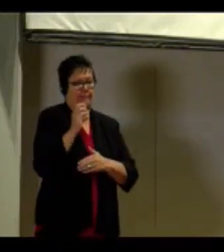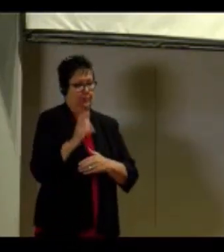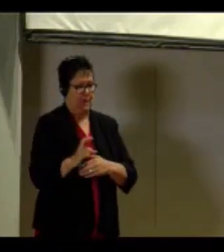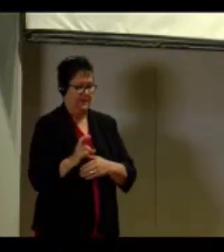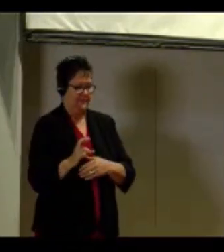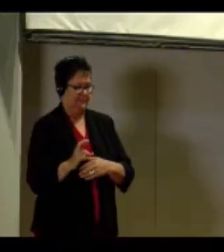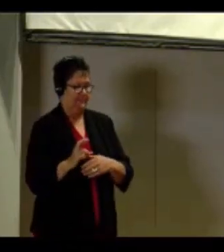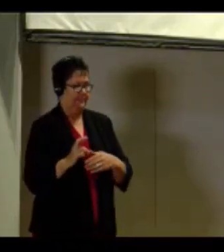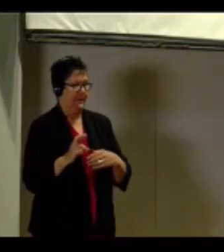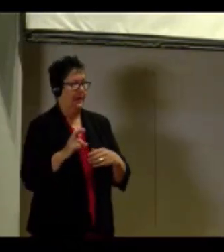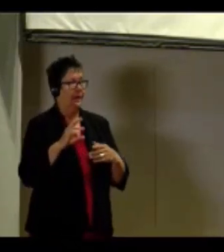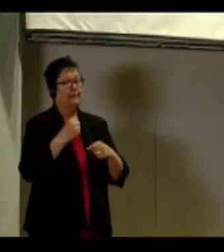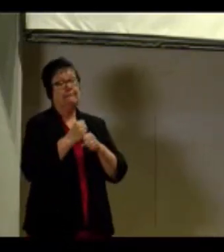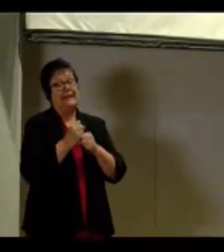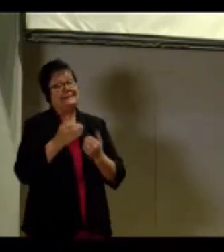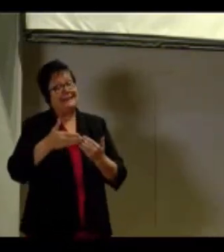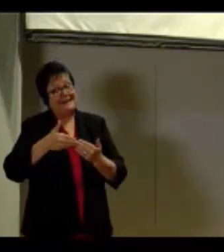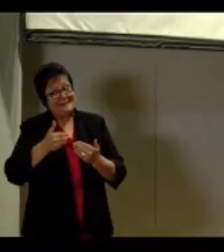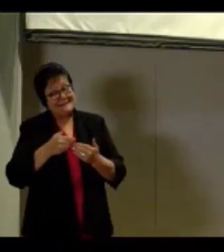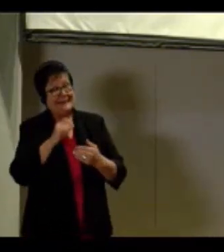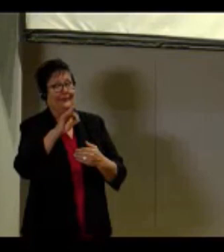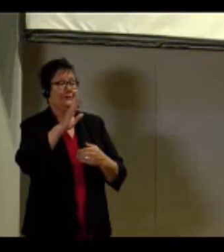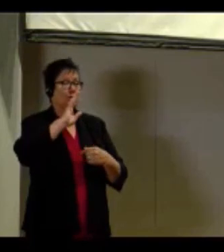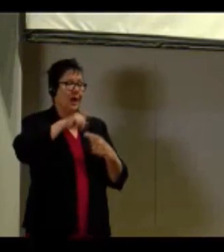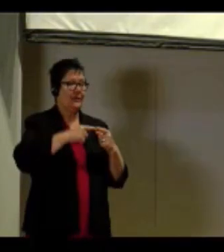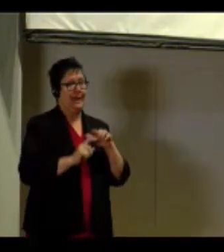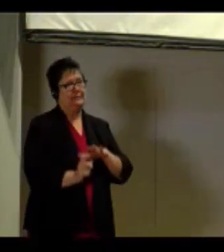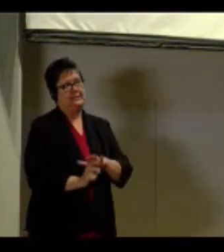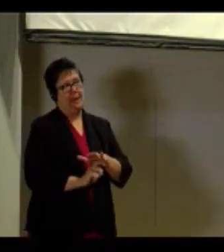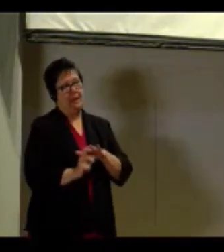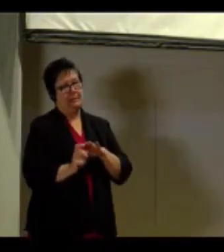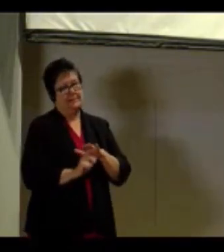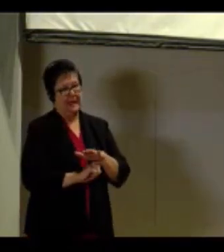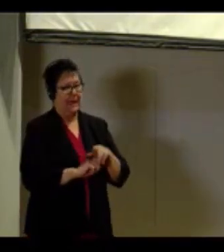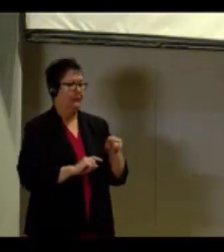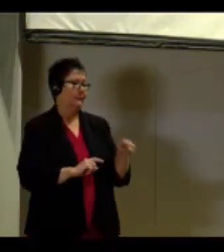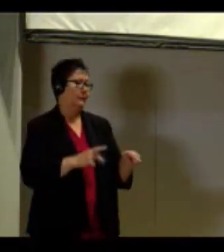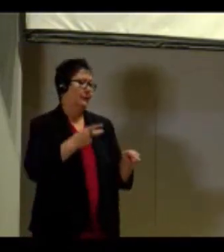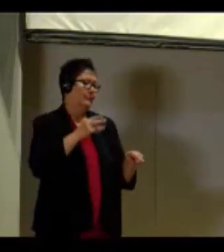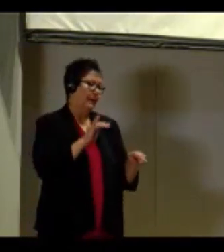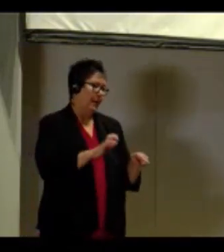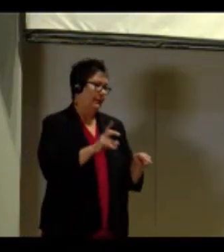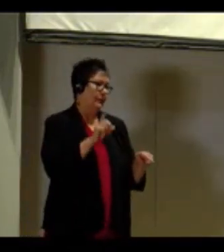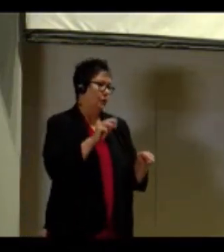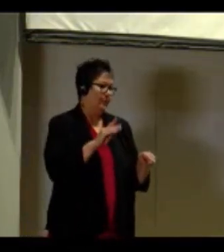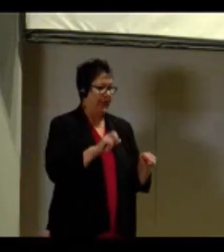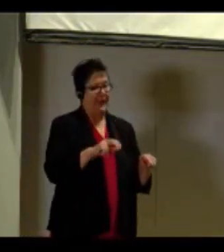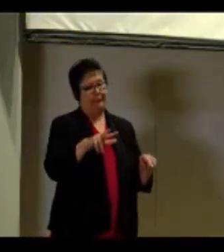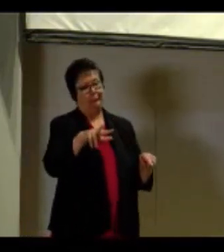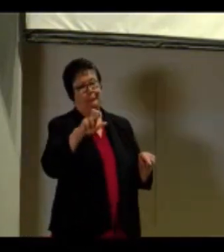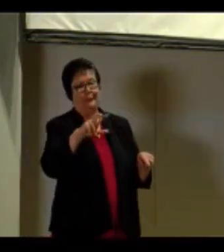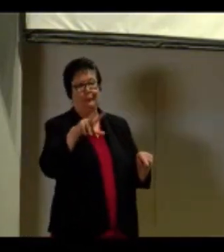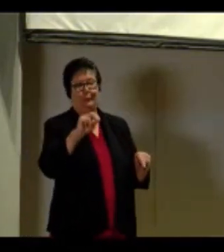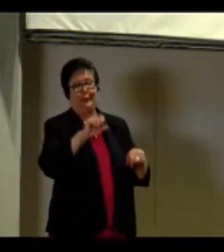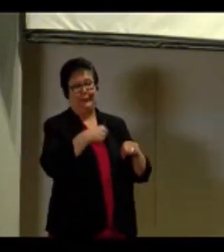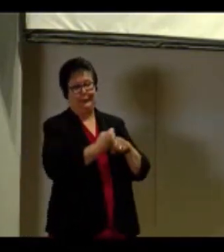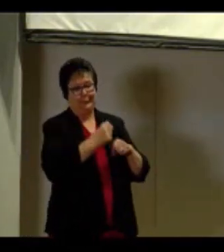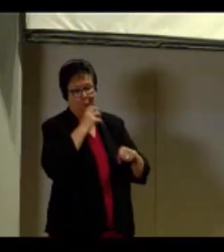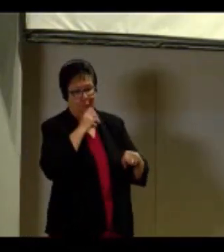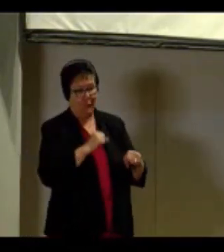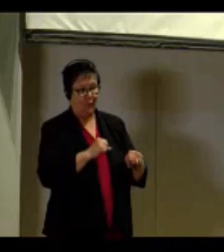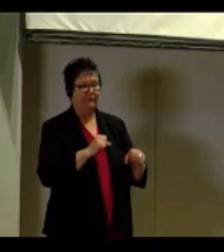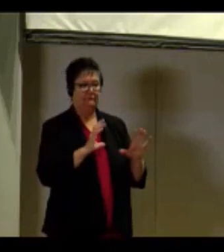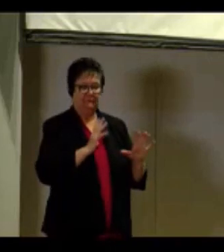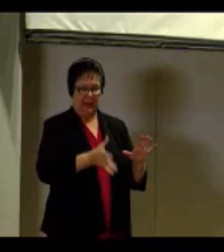Now, that makes it easy if you're talking about something that you're scanning that's in the public domain, it's 300 years old. If you're scanning something that